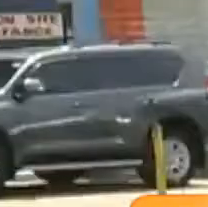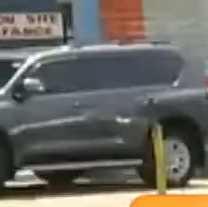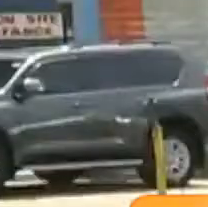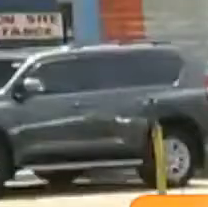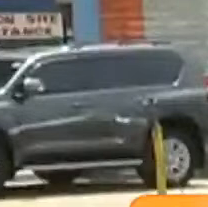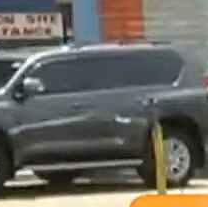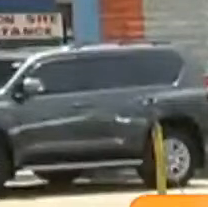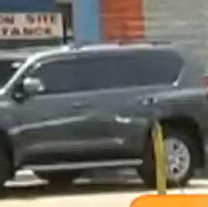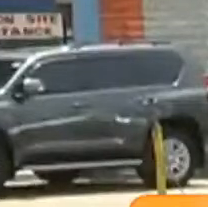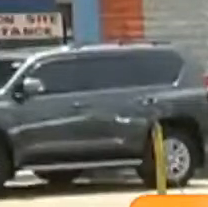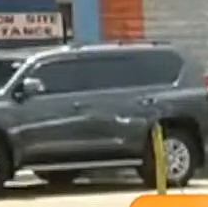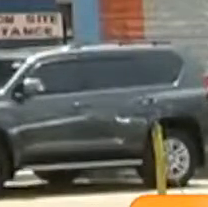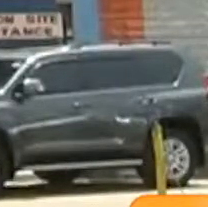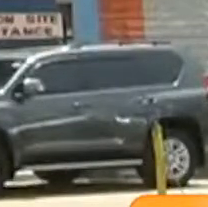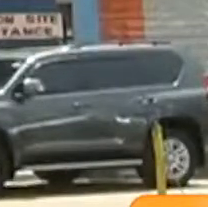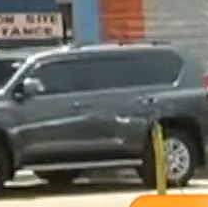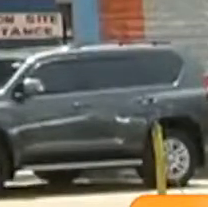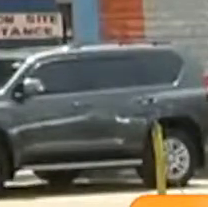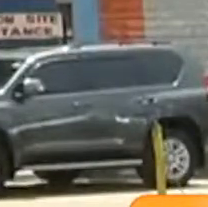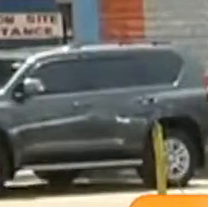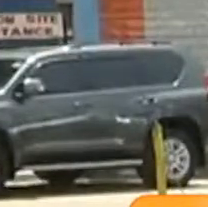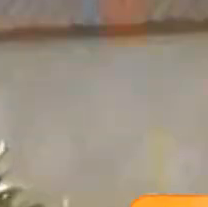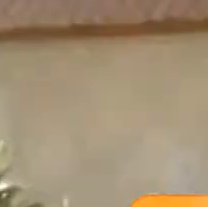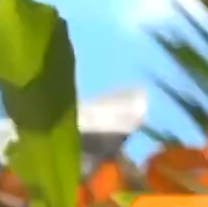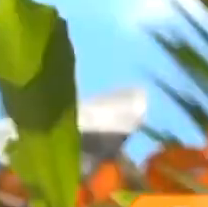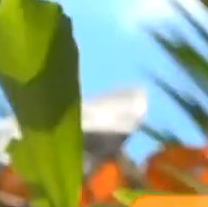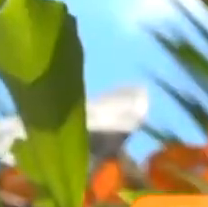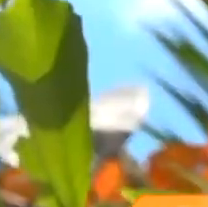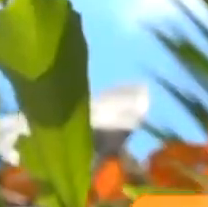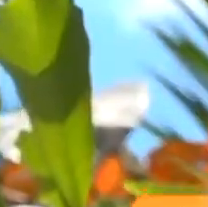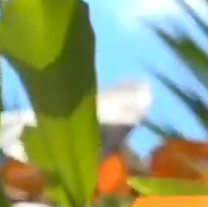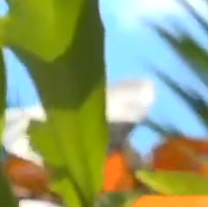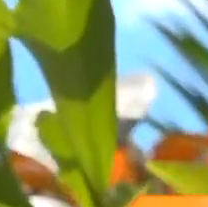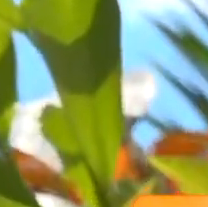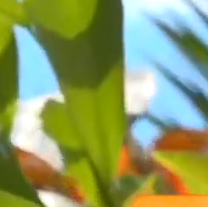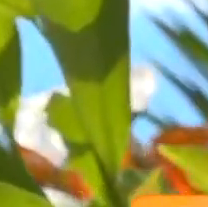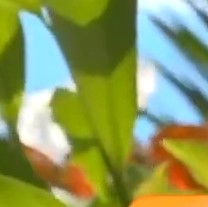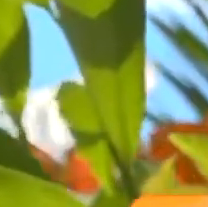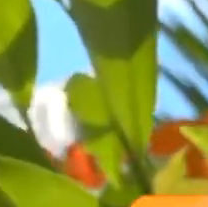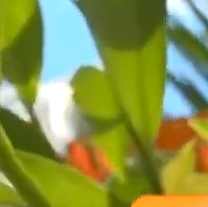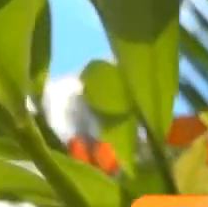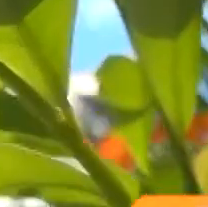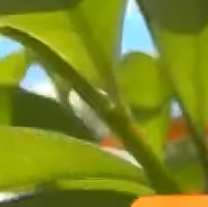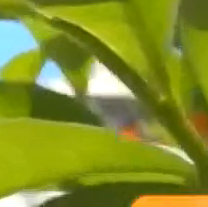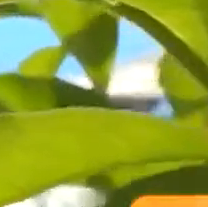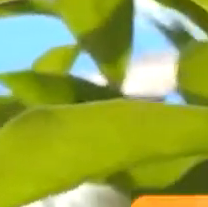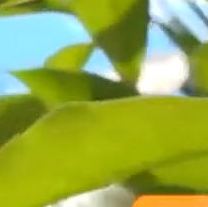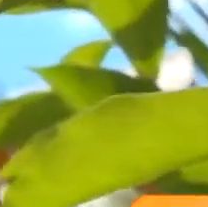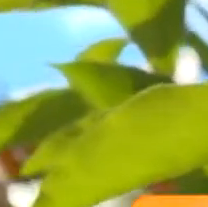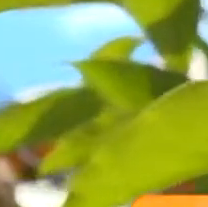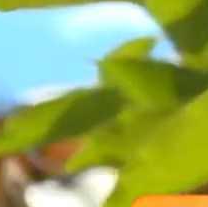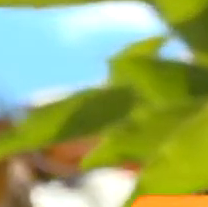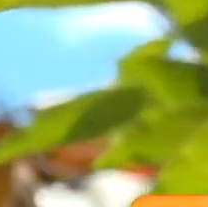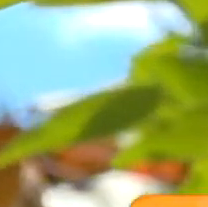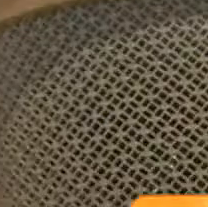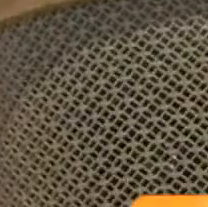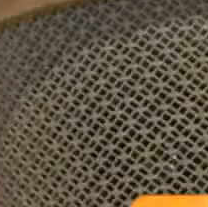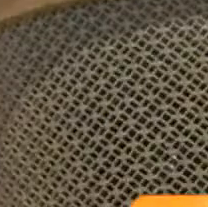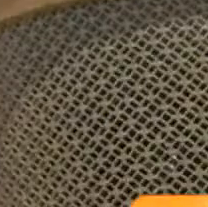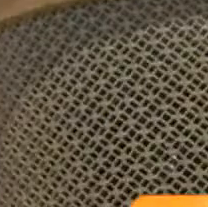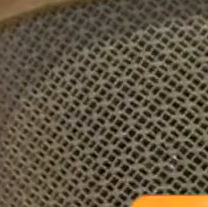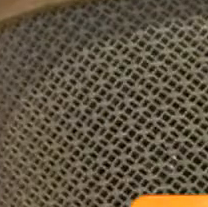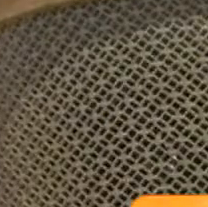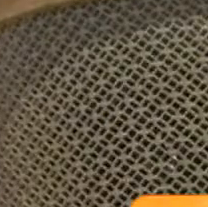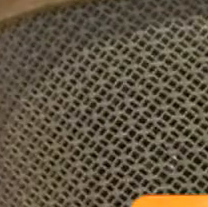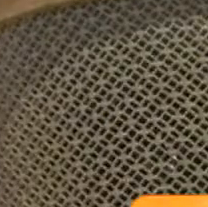36 men against 14 women, representing 28%. The list has been forwarded to the National Assembly for the approval